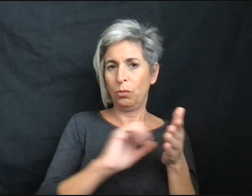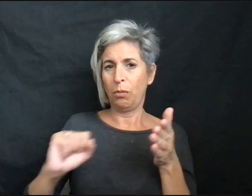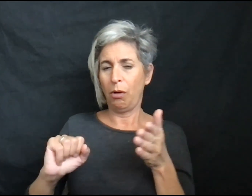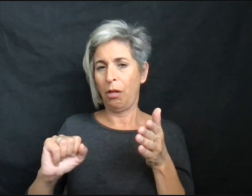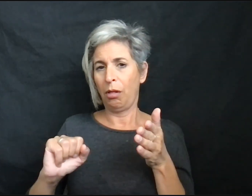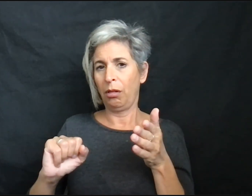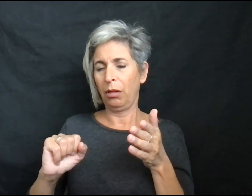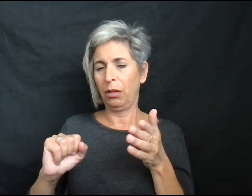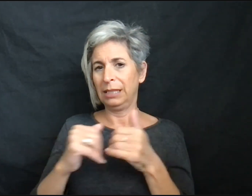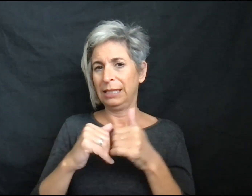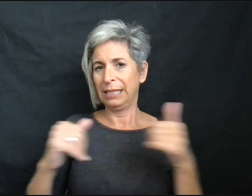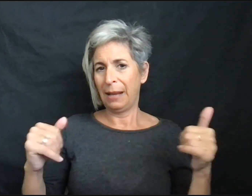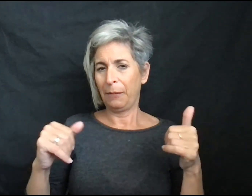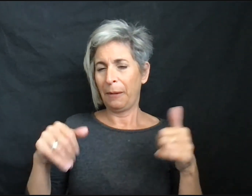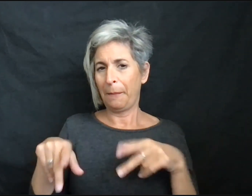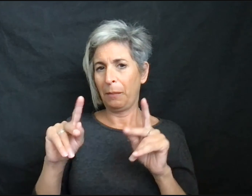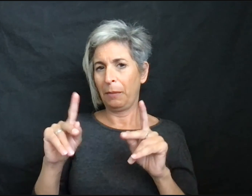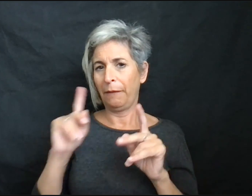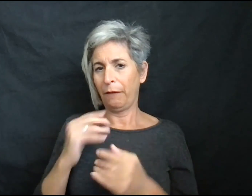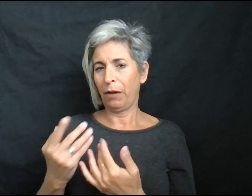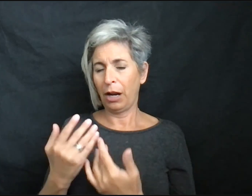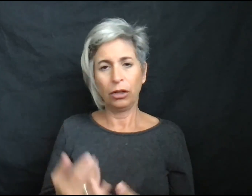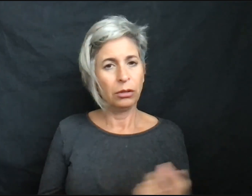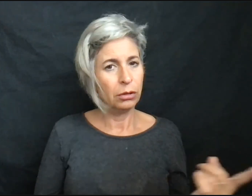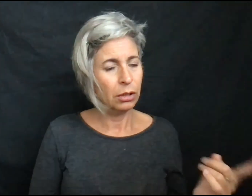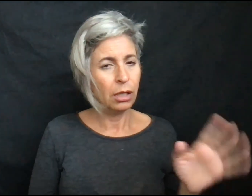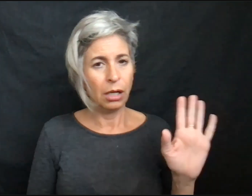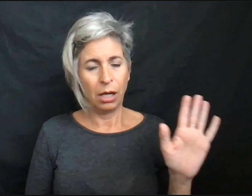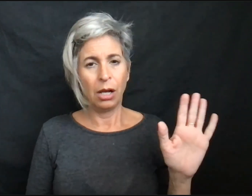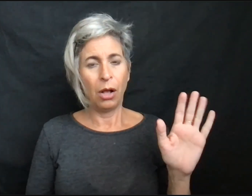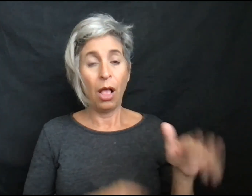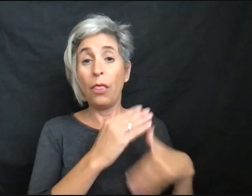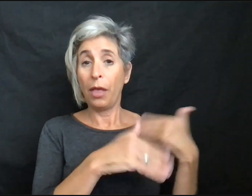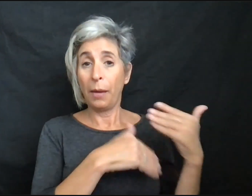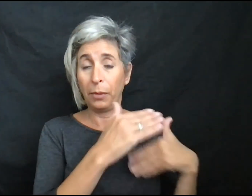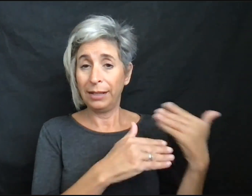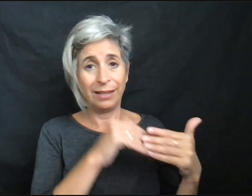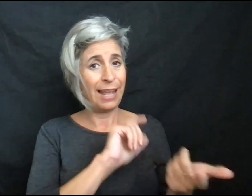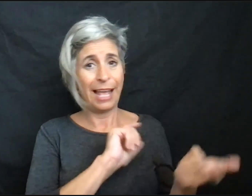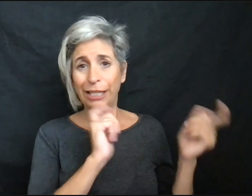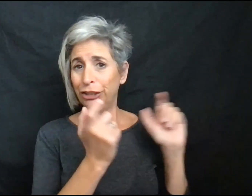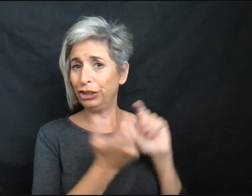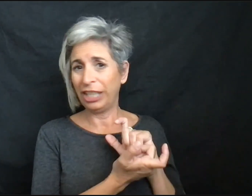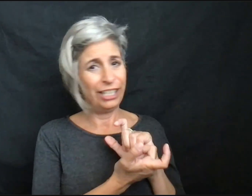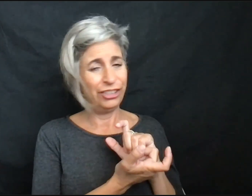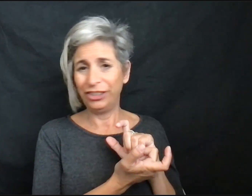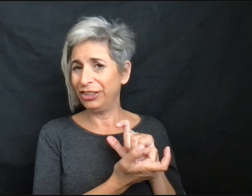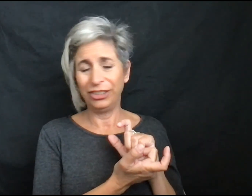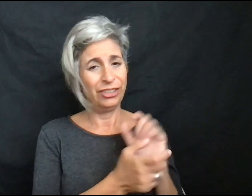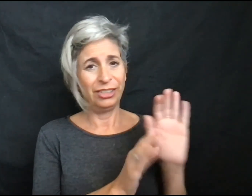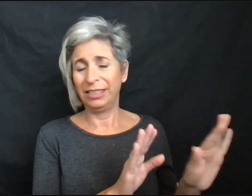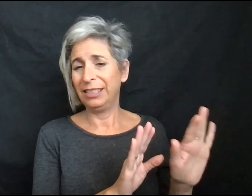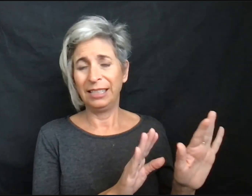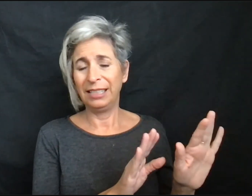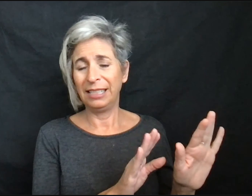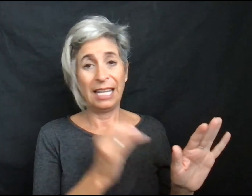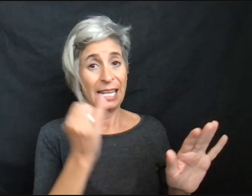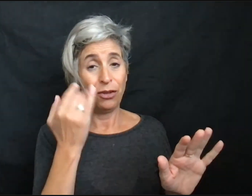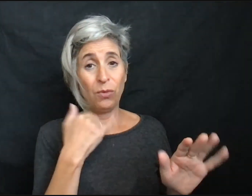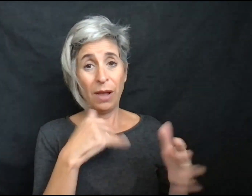separately? Okay, so the process has not changed as far as if you have a